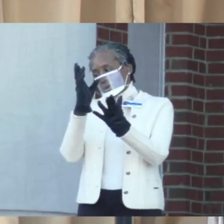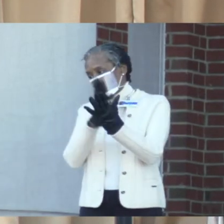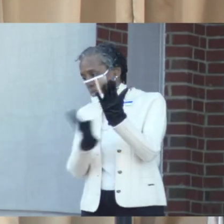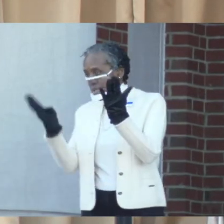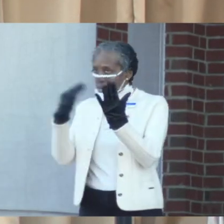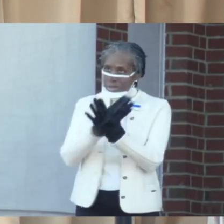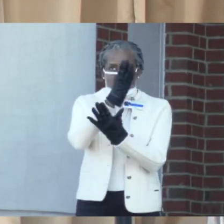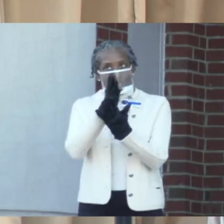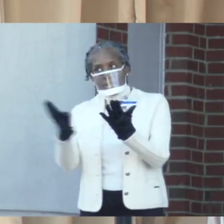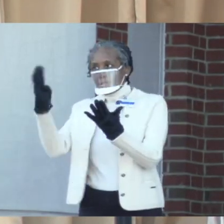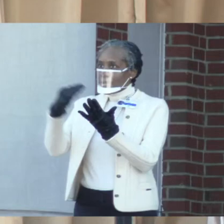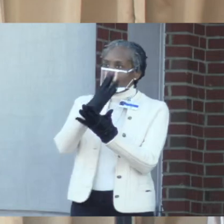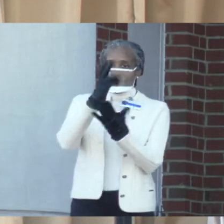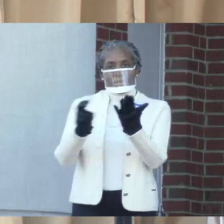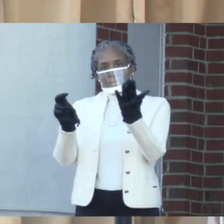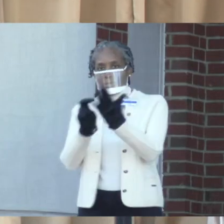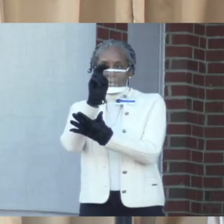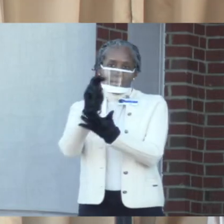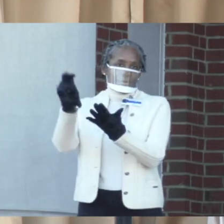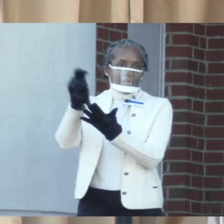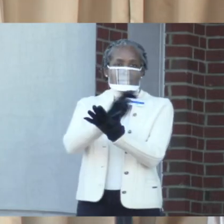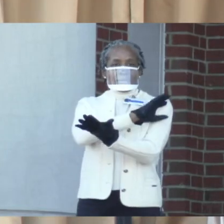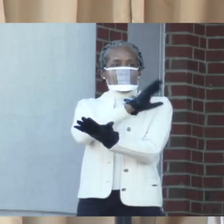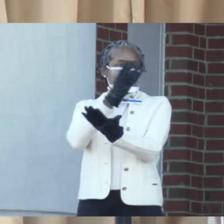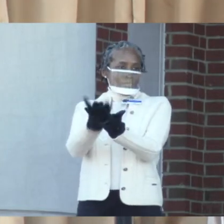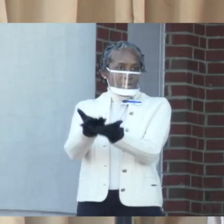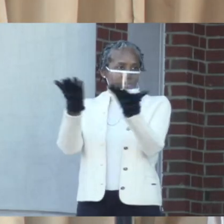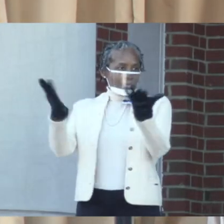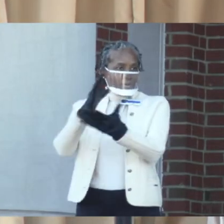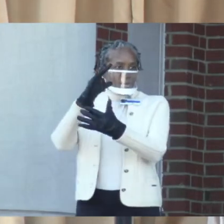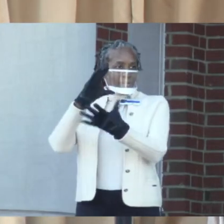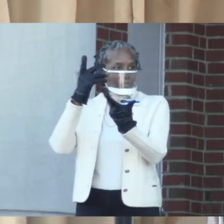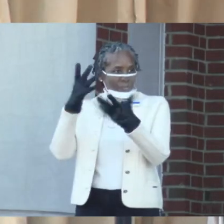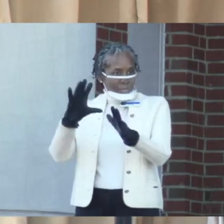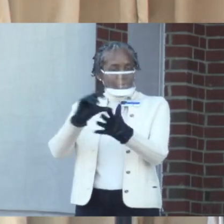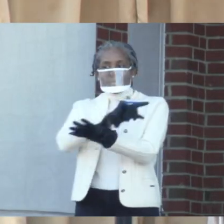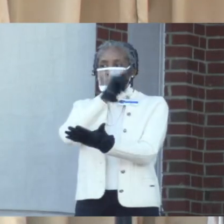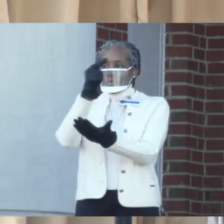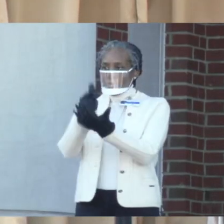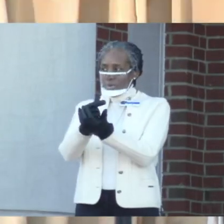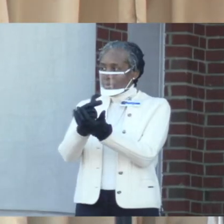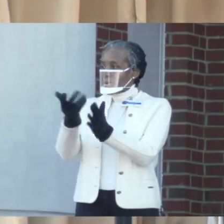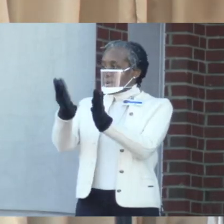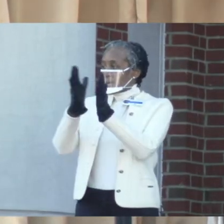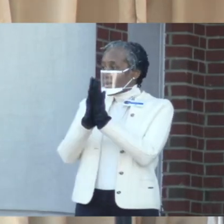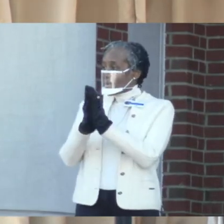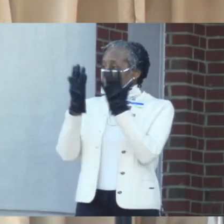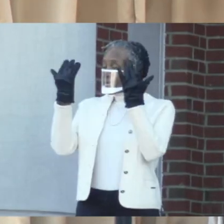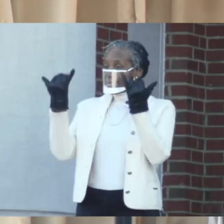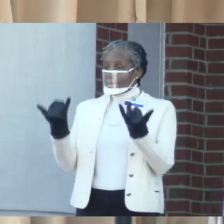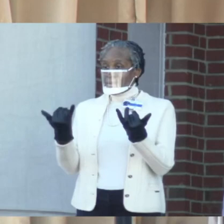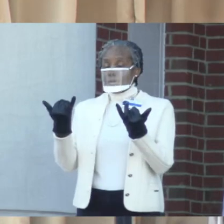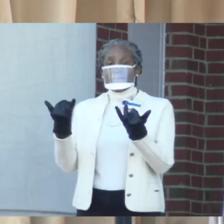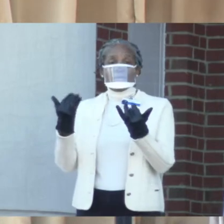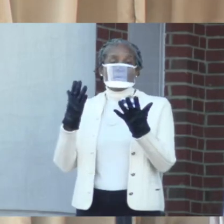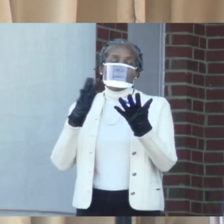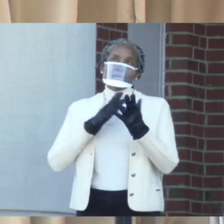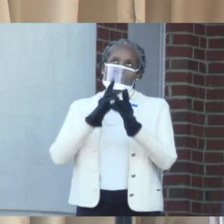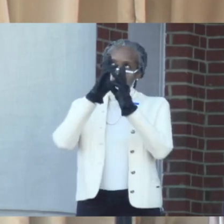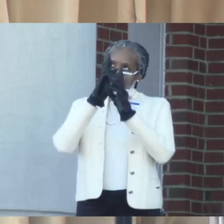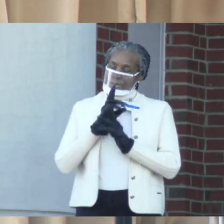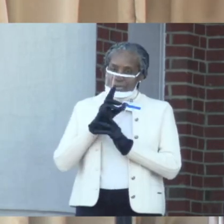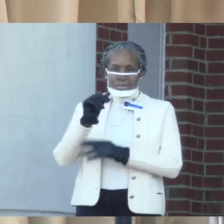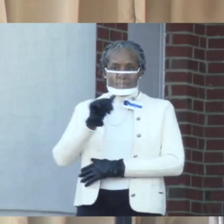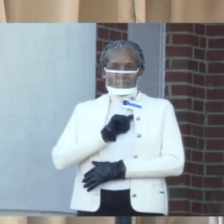traveled to place you among this distinguished group of graduates. And I would ask you at this time, and it gives me great